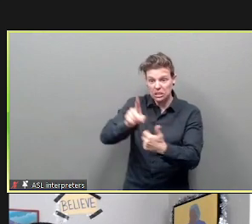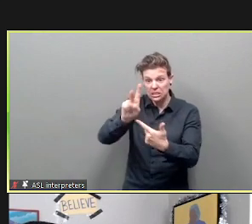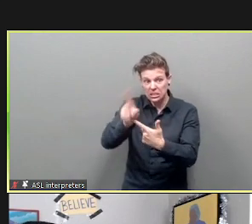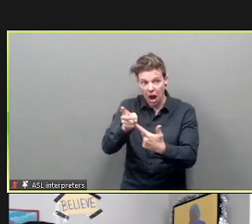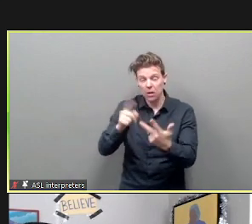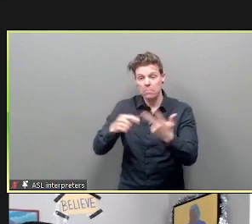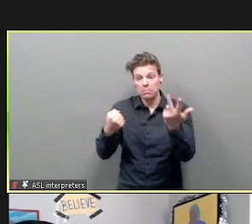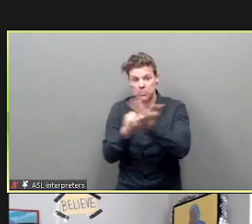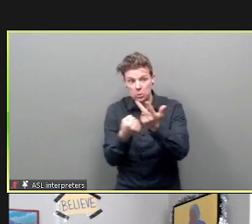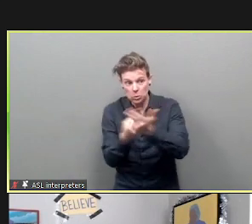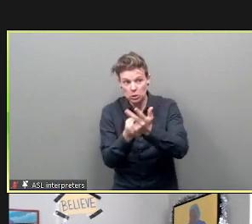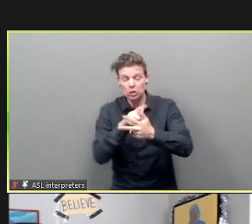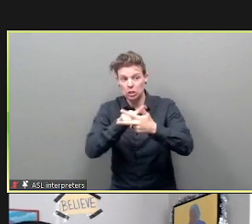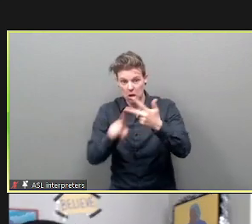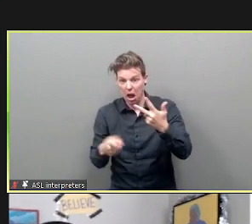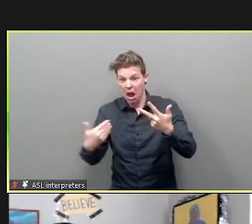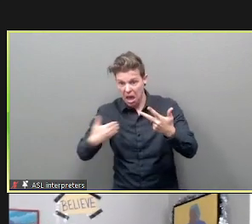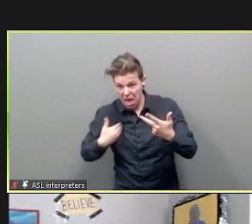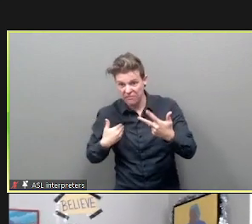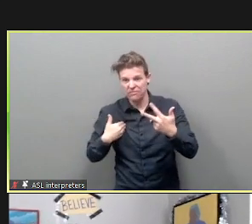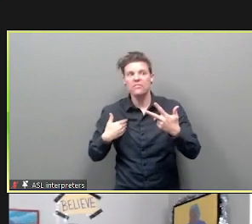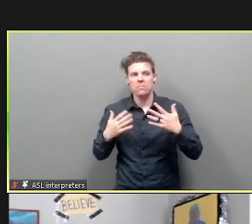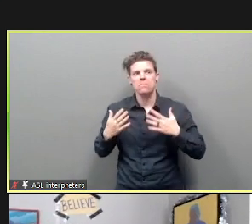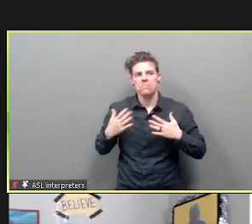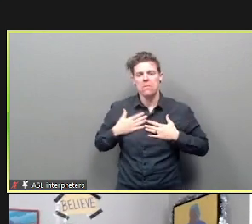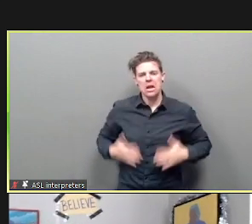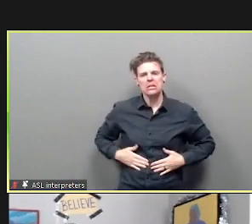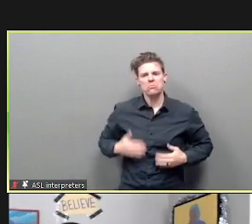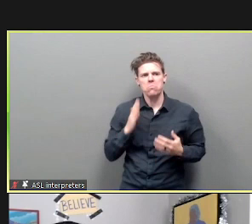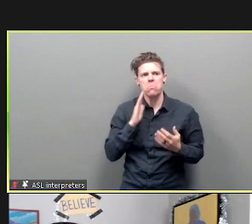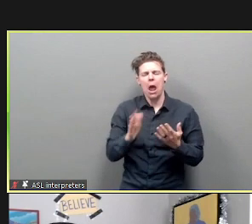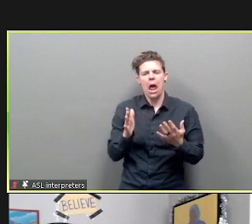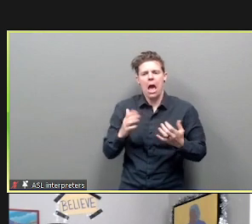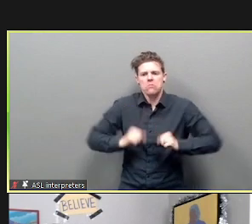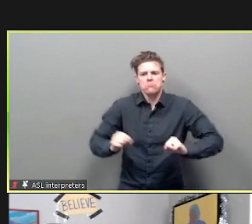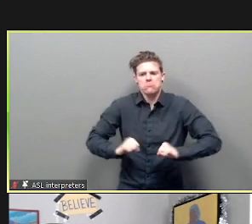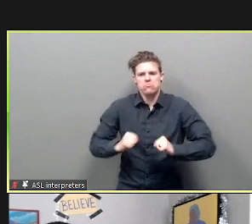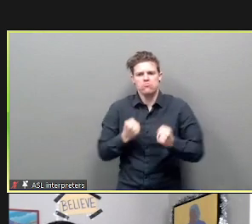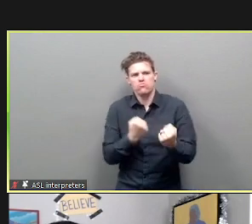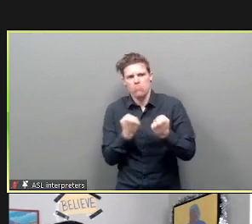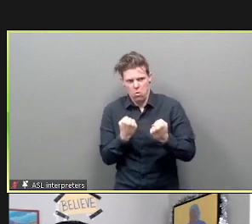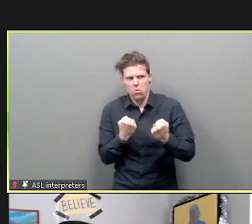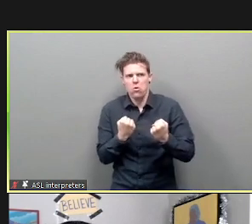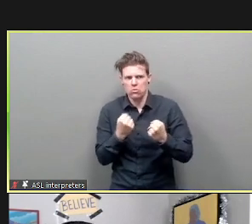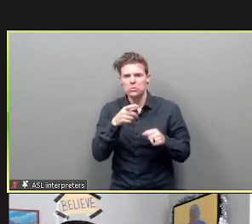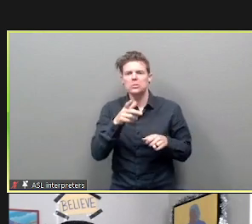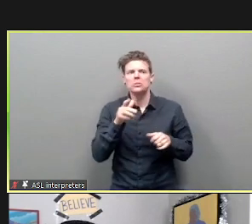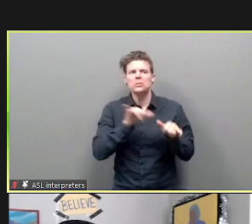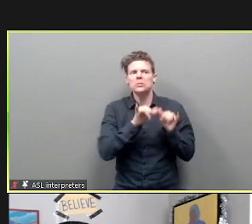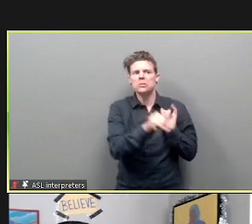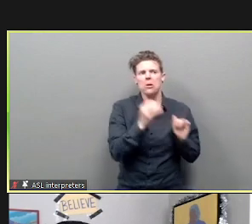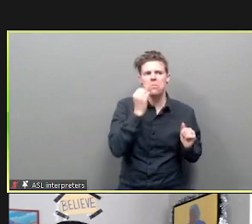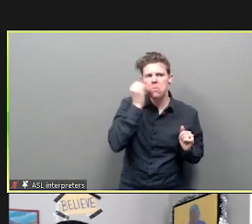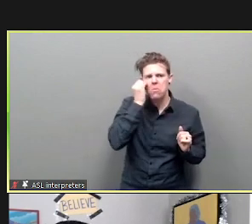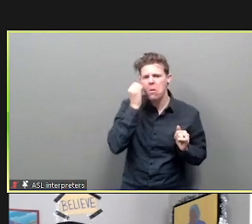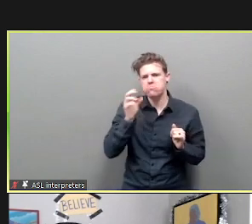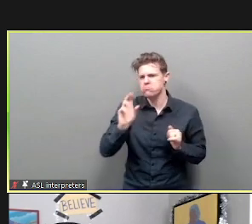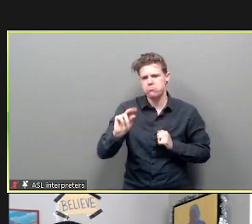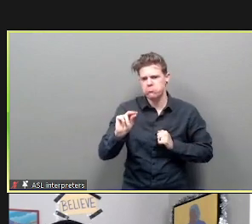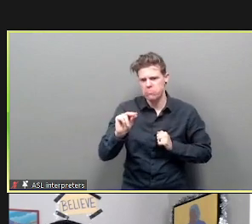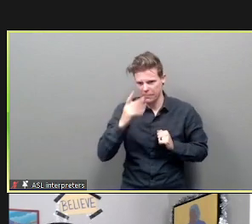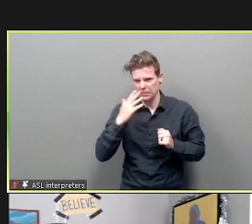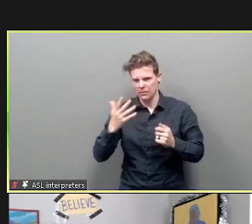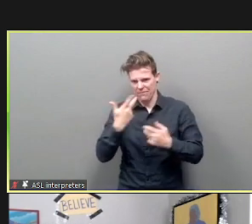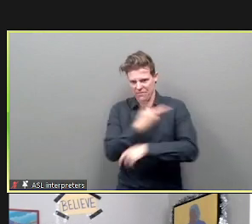and boosted because you're eligible for that. Then you don't have to stay at home, but you should still wear a mask around others